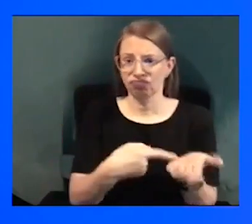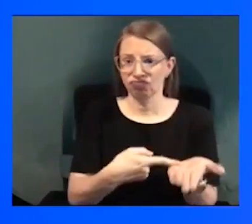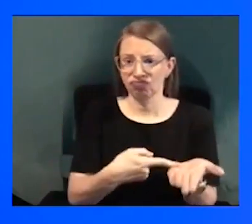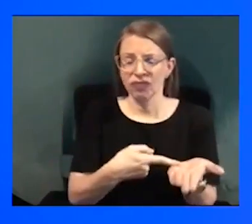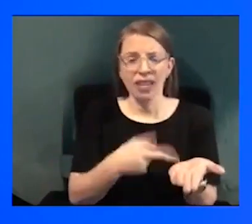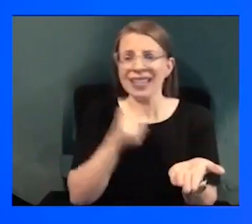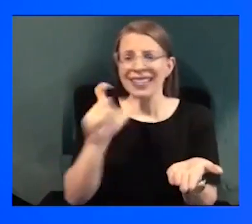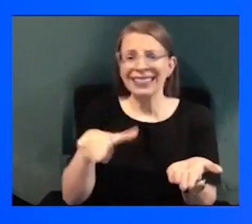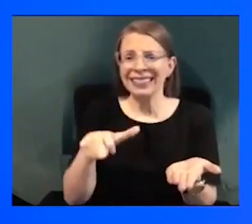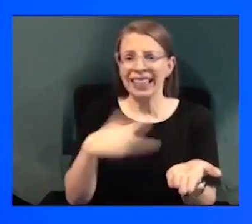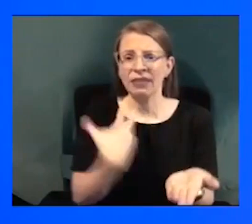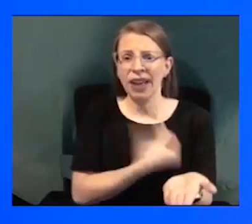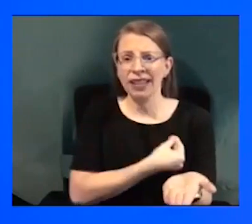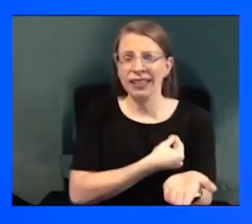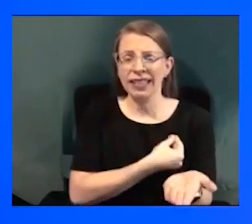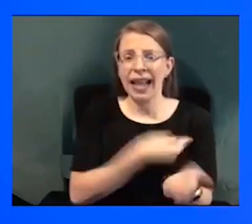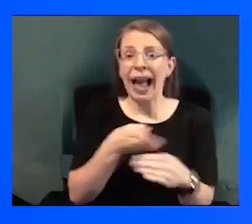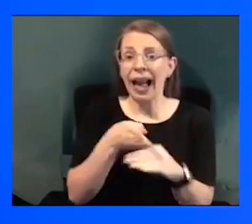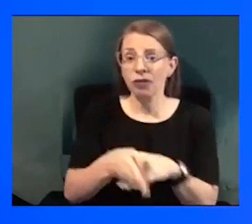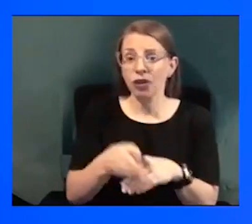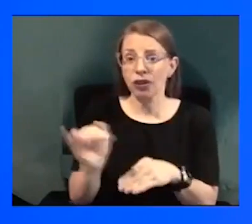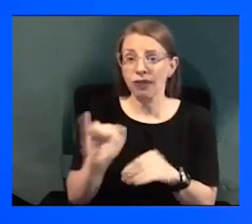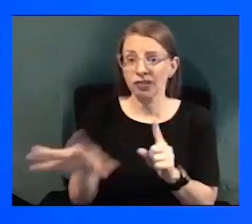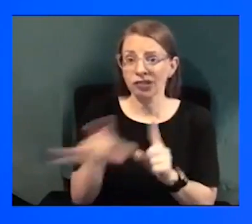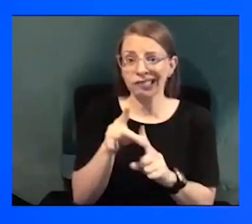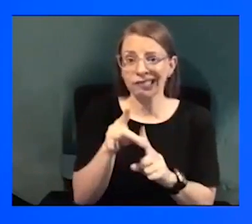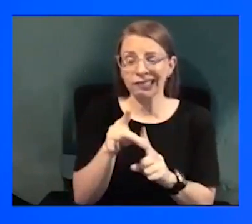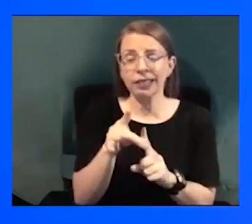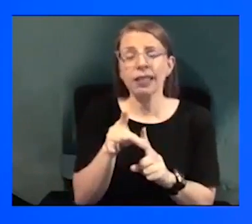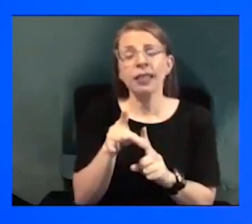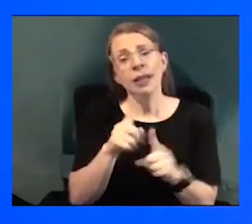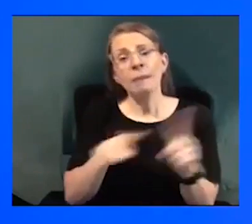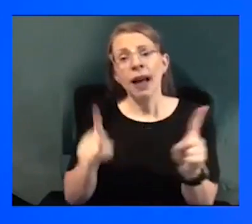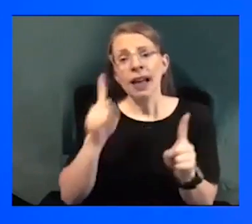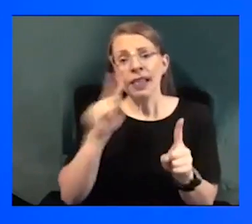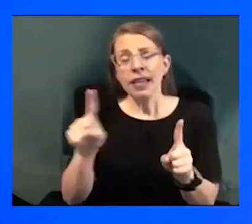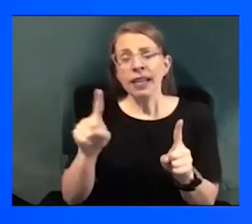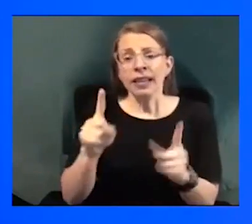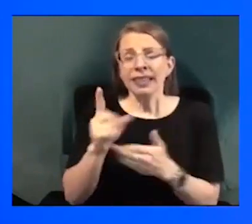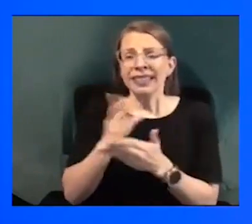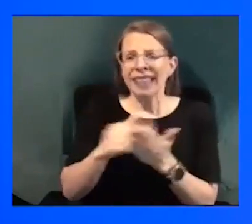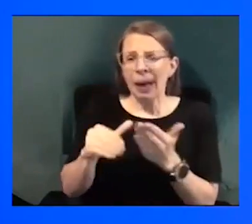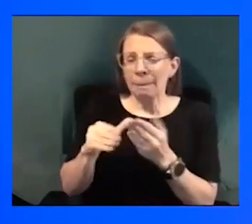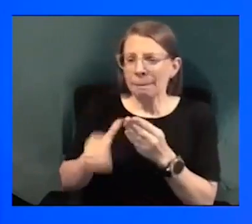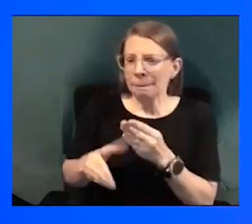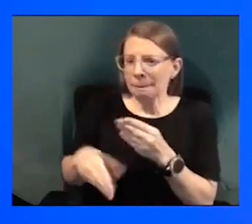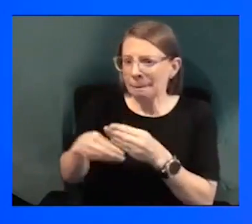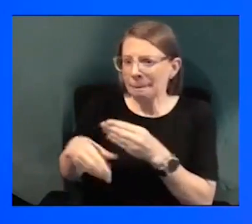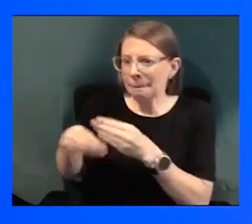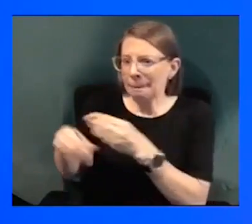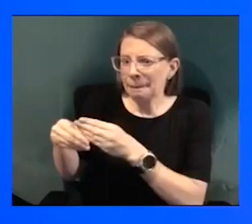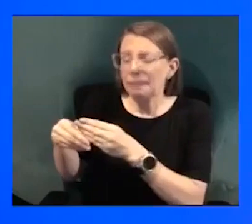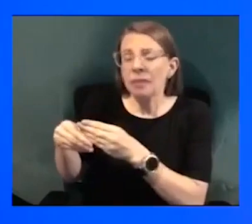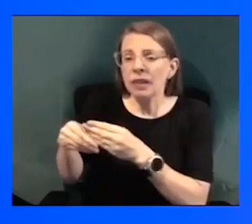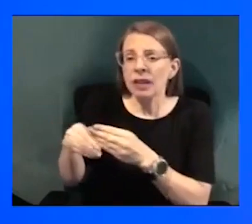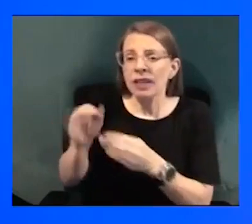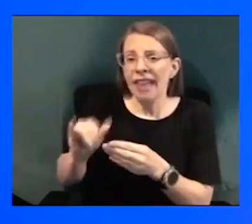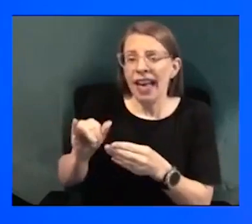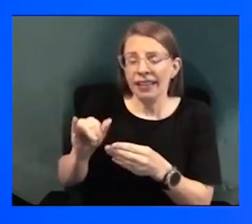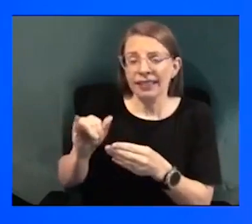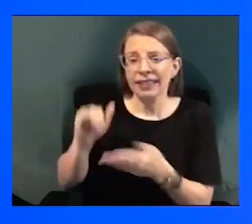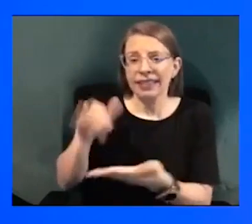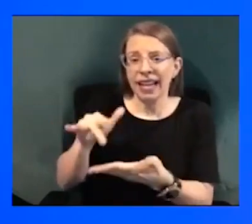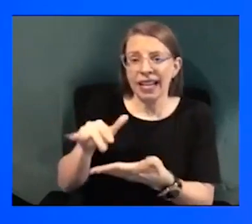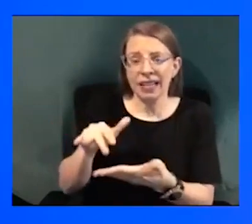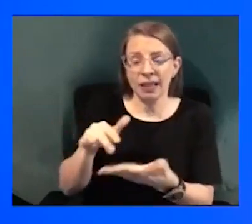get vaccination after infection. But I think there were caveats to that study. It is a preprint. It hasn't been peer-reviewed. 3 major